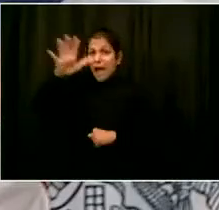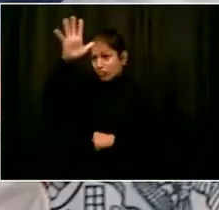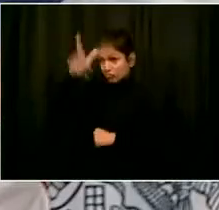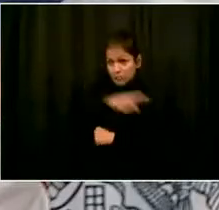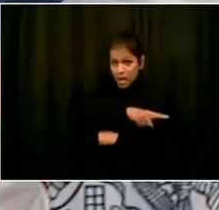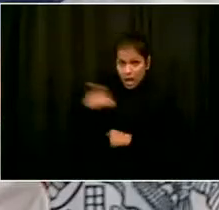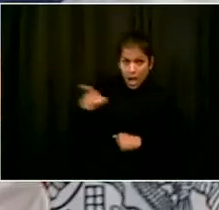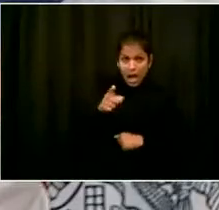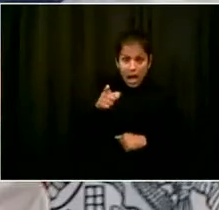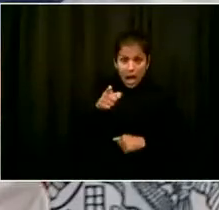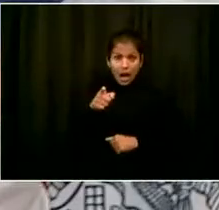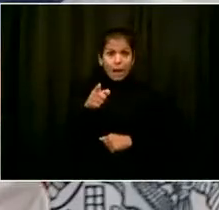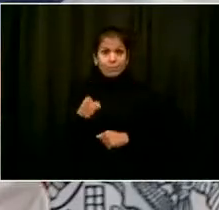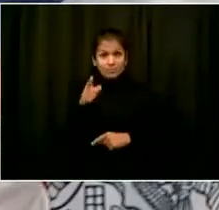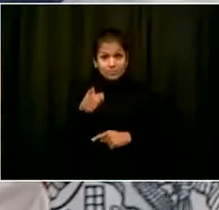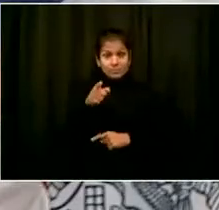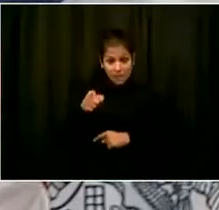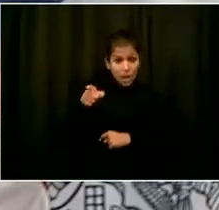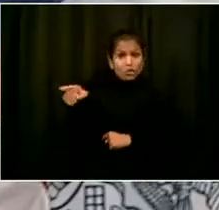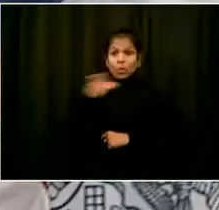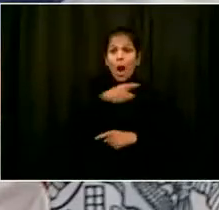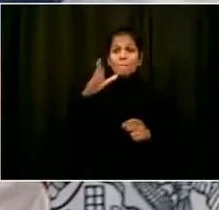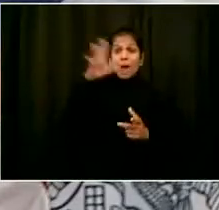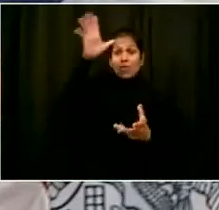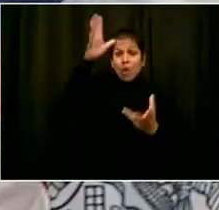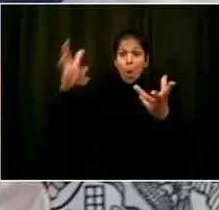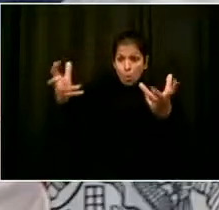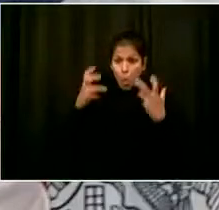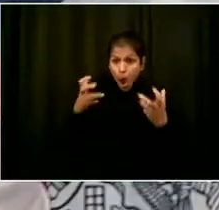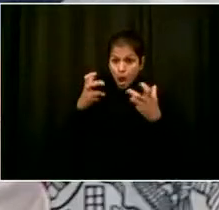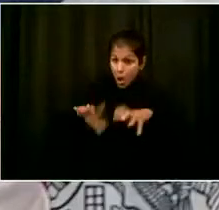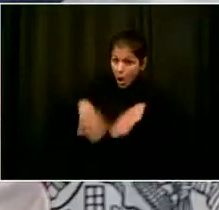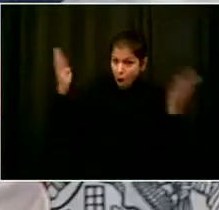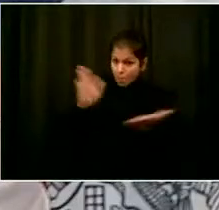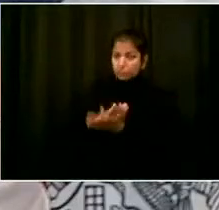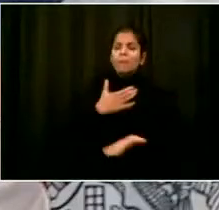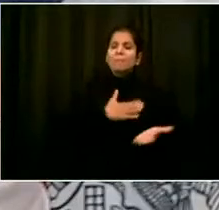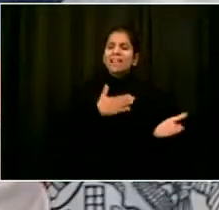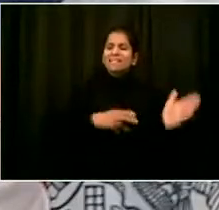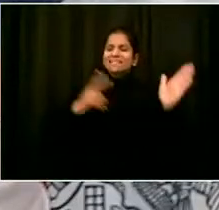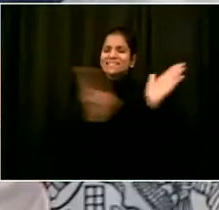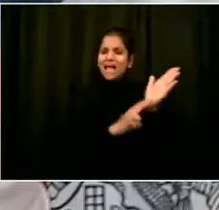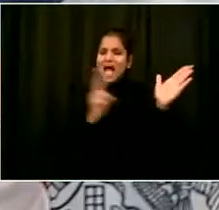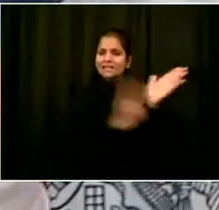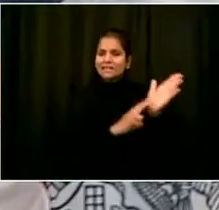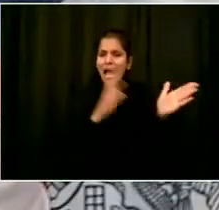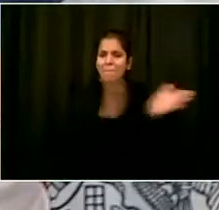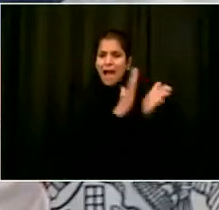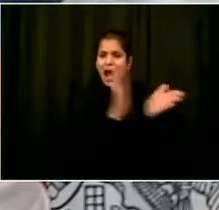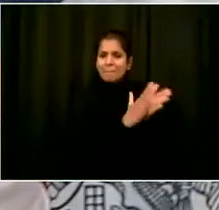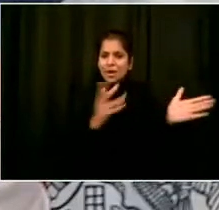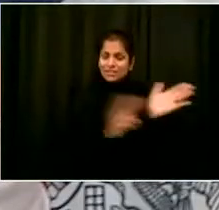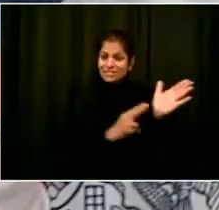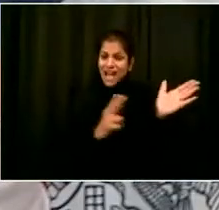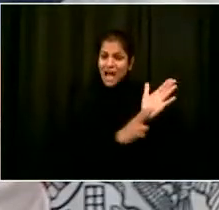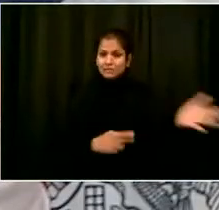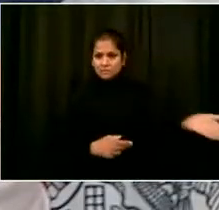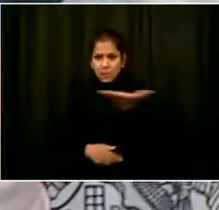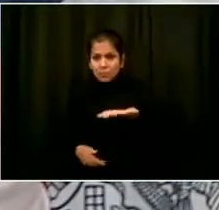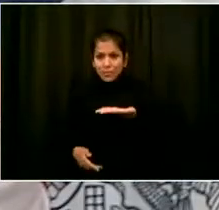opening whether that's something we provide at the school building or someplace else we need parents to follow through